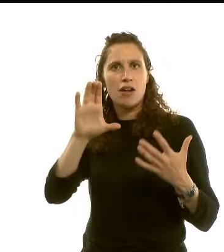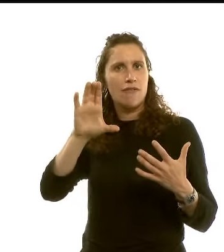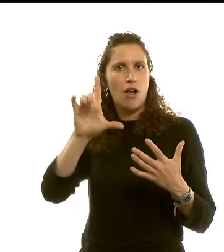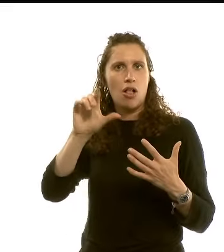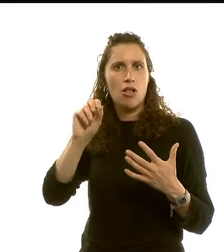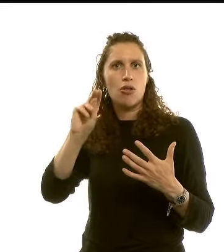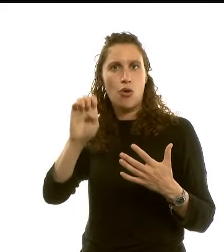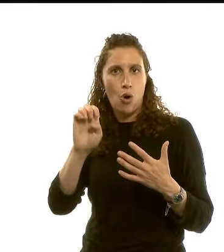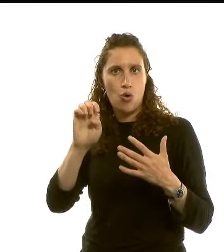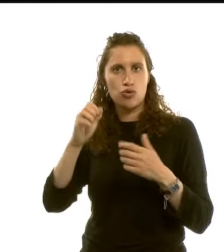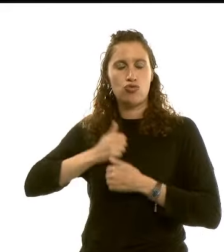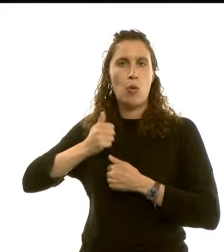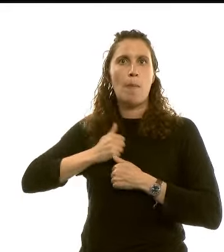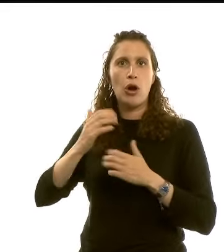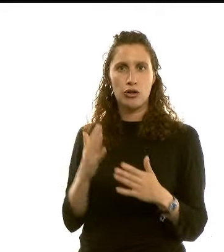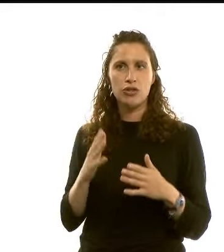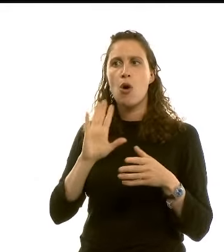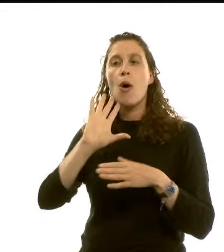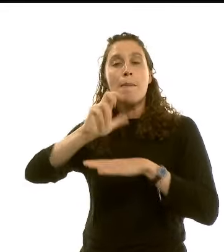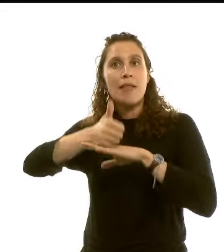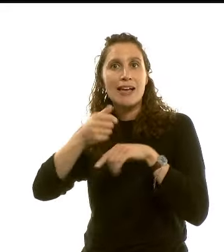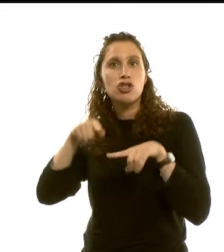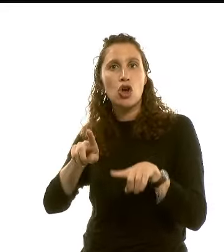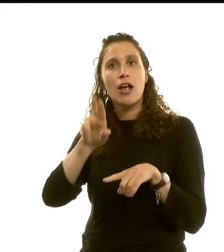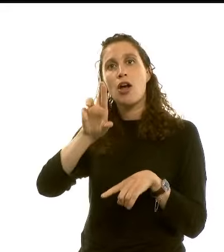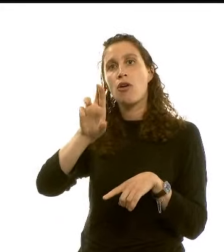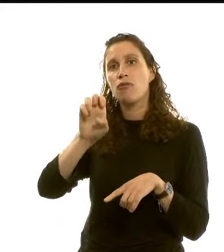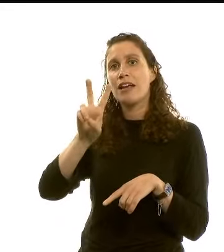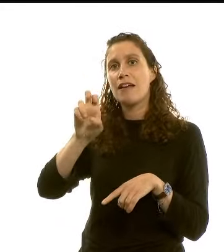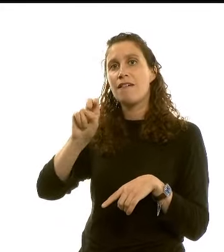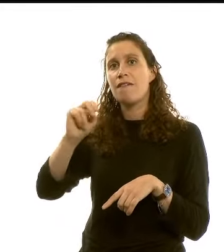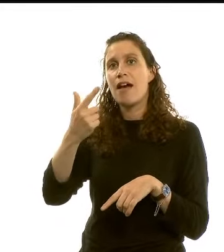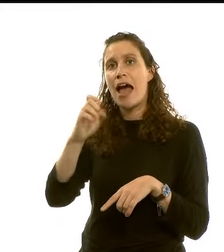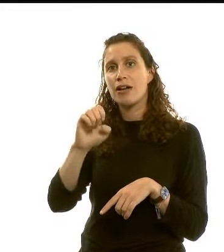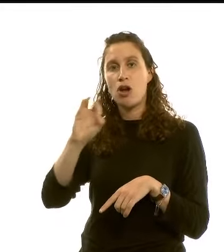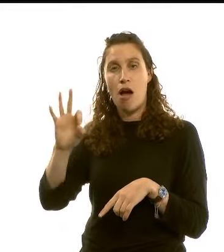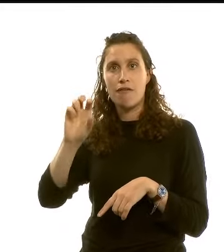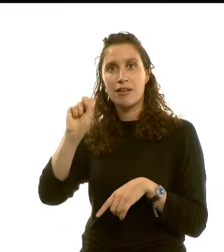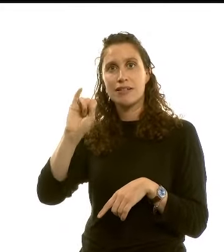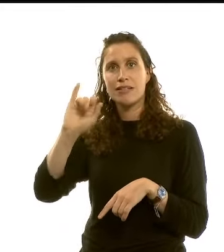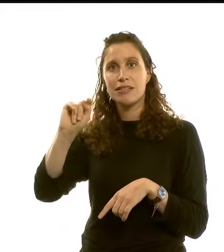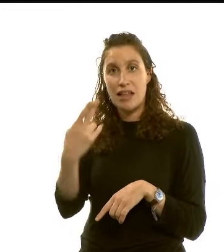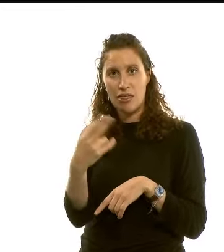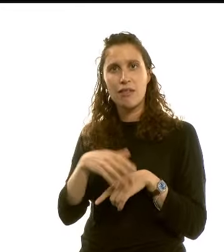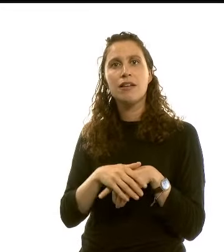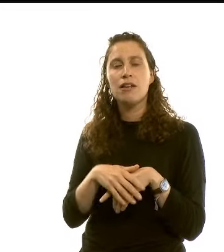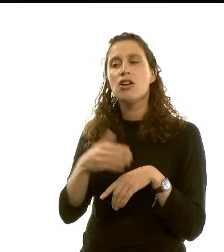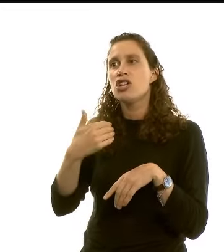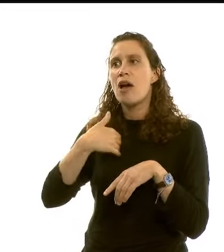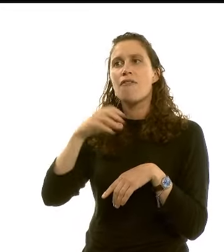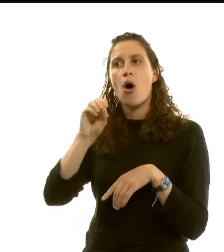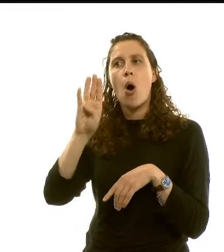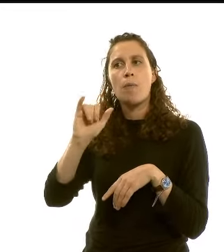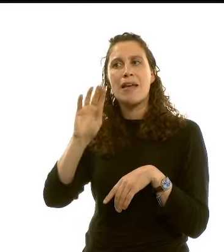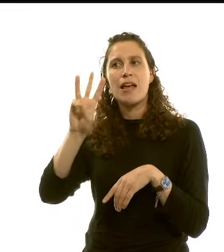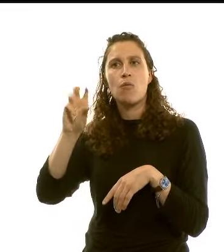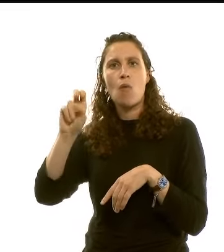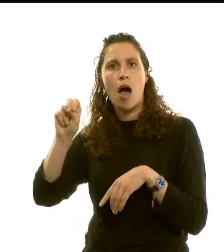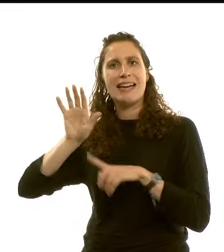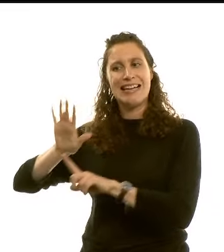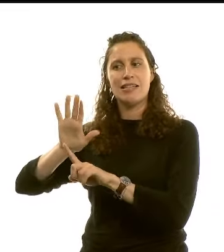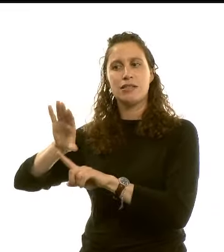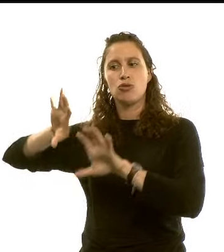this set during the events of the film Revenge of the Sith. So you're getting Obi-Wan's 2 12th Legion clone troopers. And